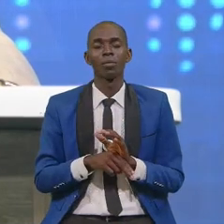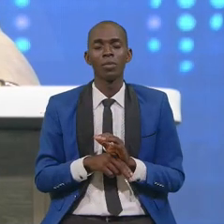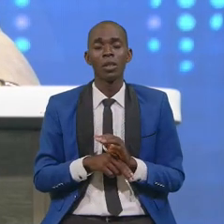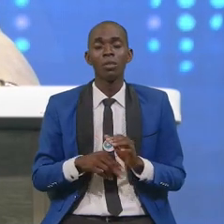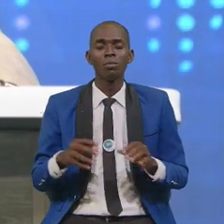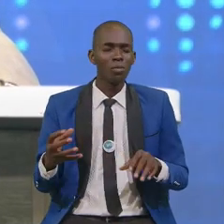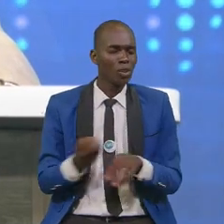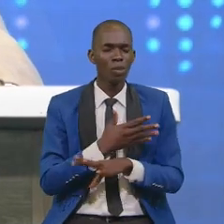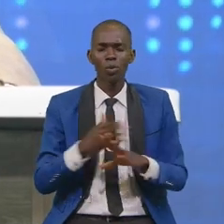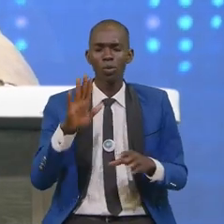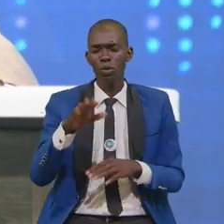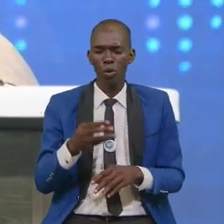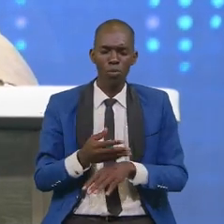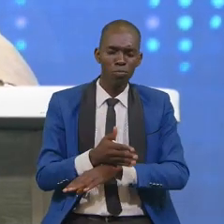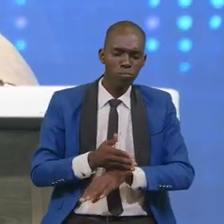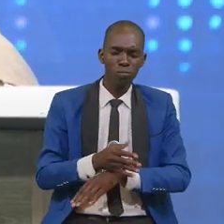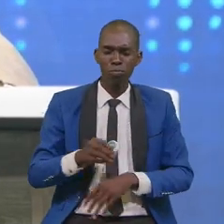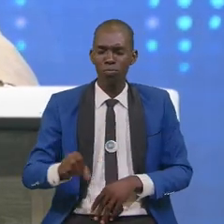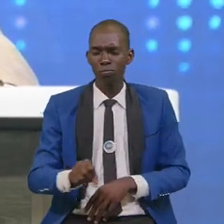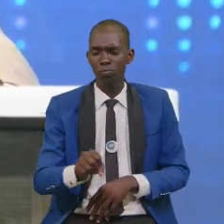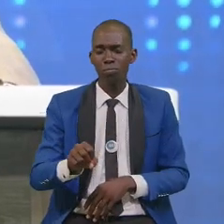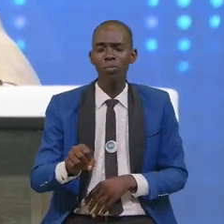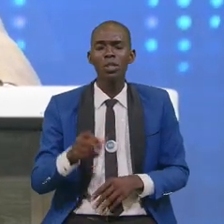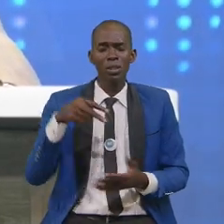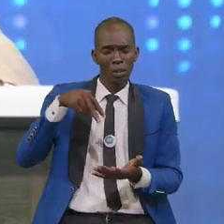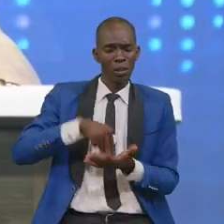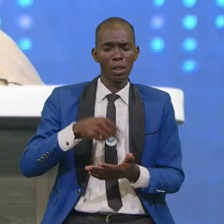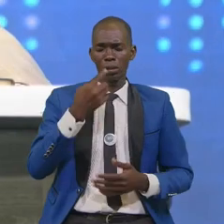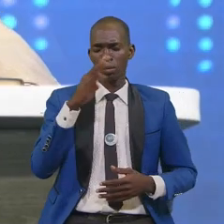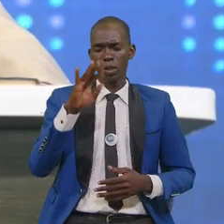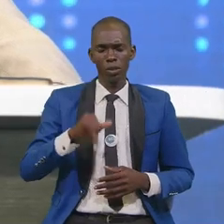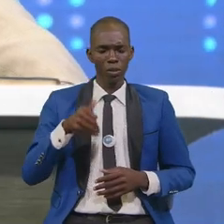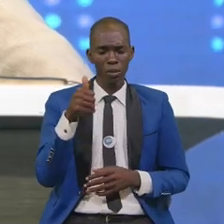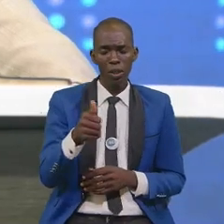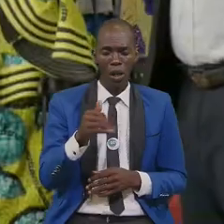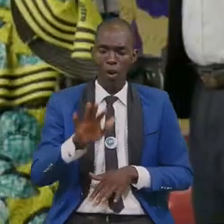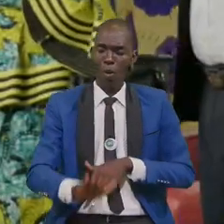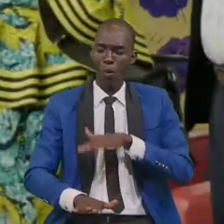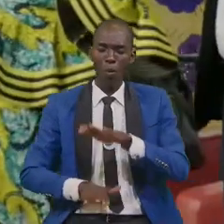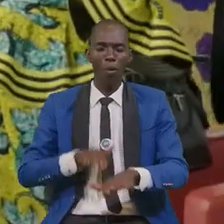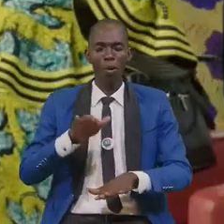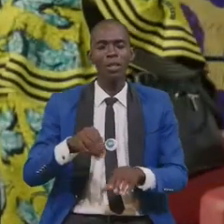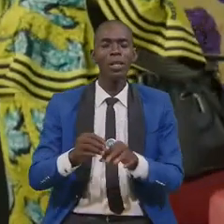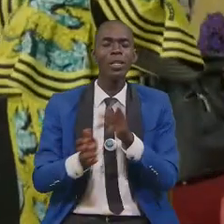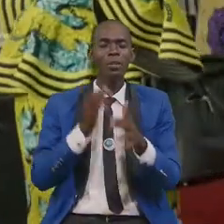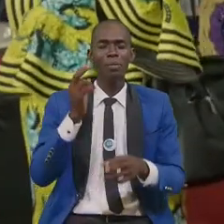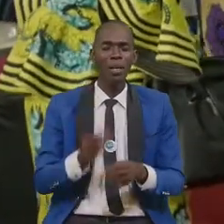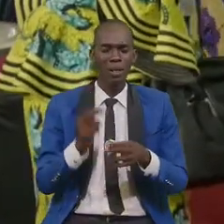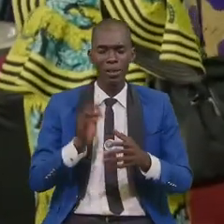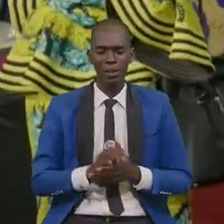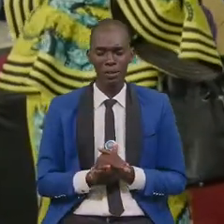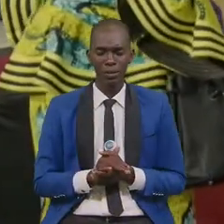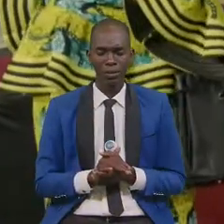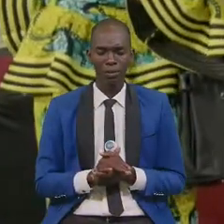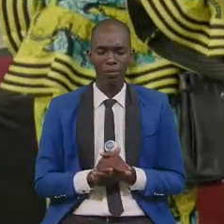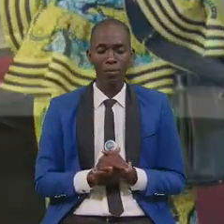away. Stand by yourself. Walk in Jesus' name. Those